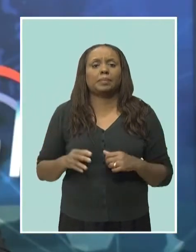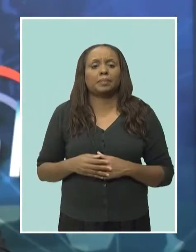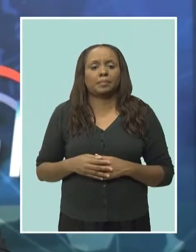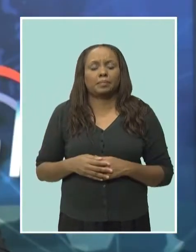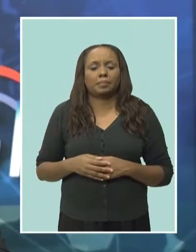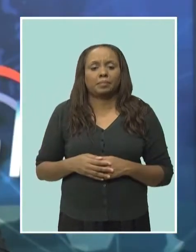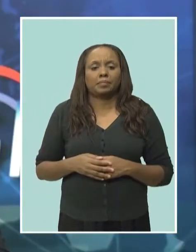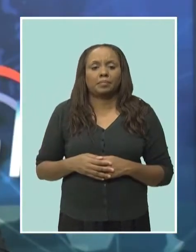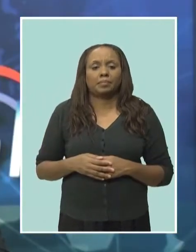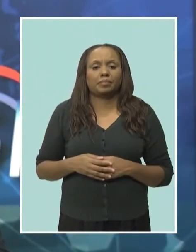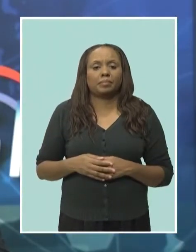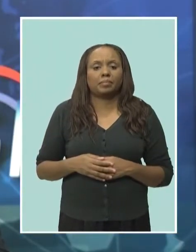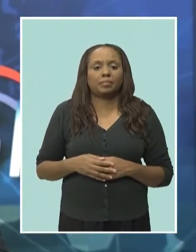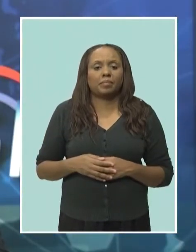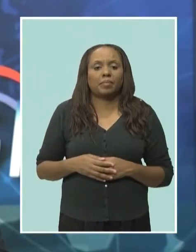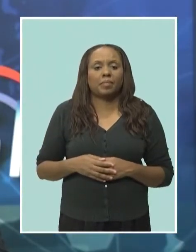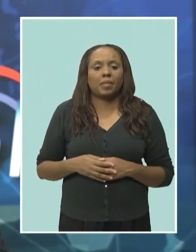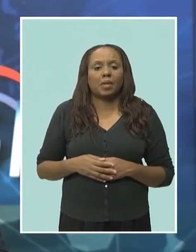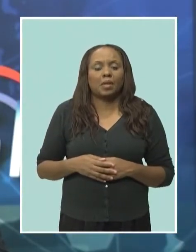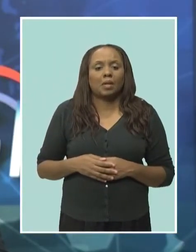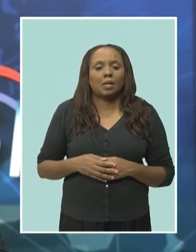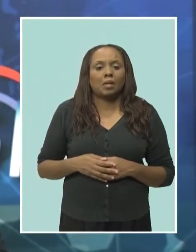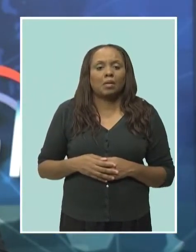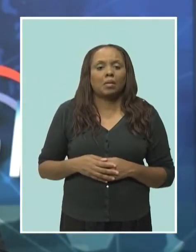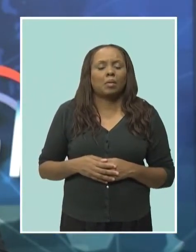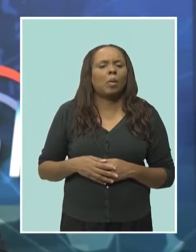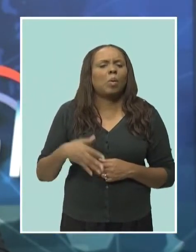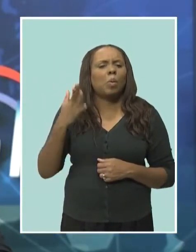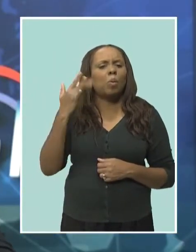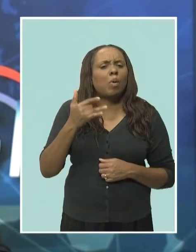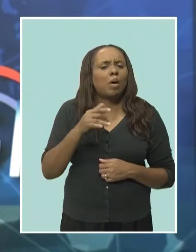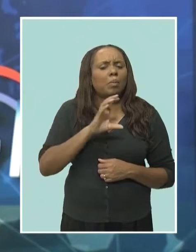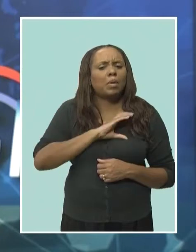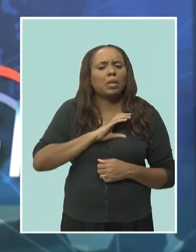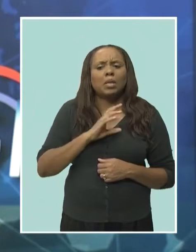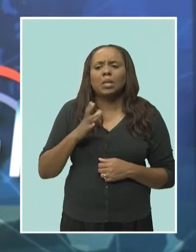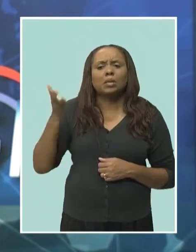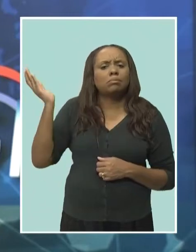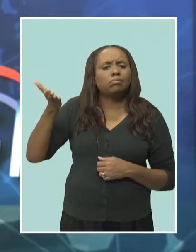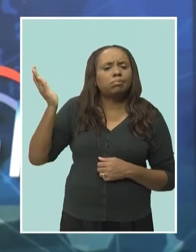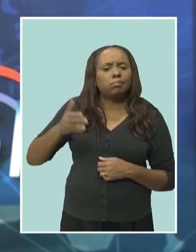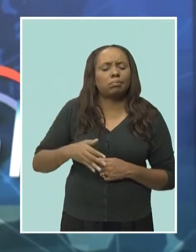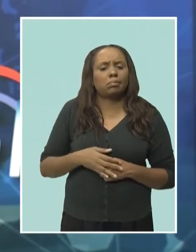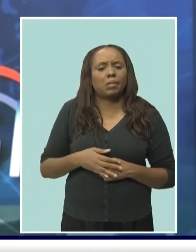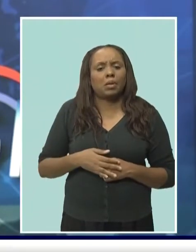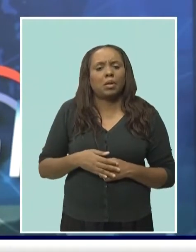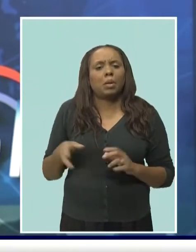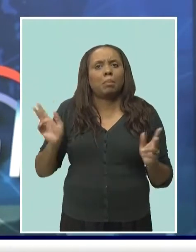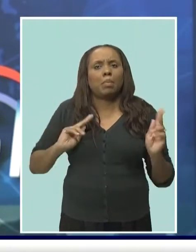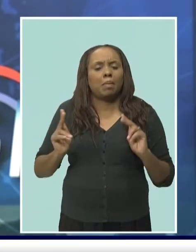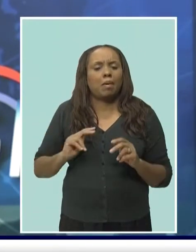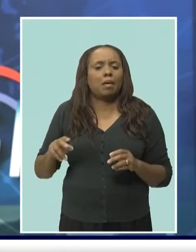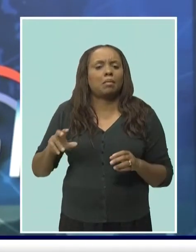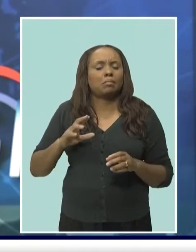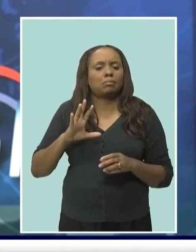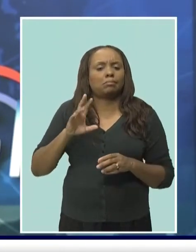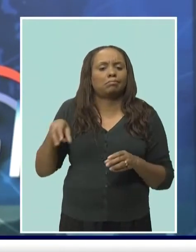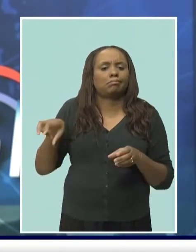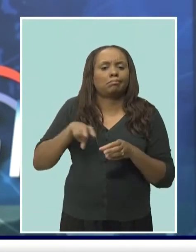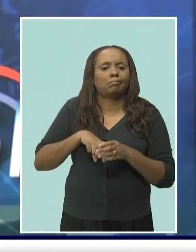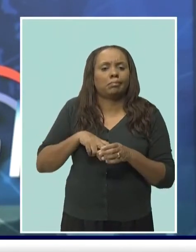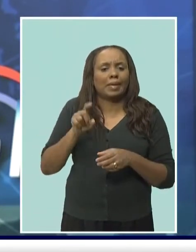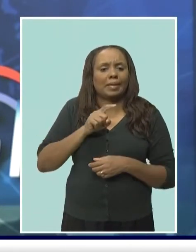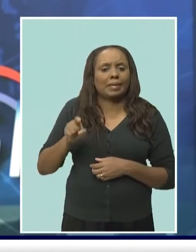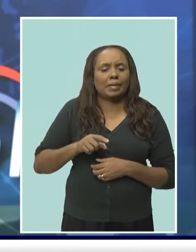The police response comes as passengers on a public service vehicle were left traumatized after a brazen daylight shooting early